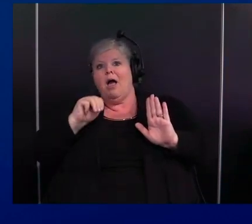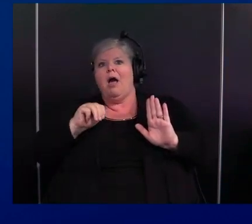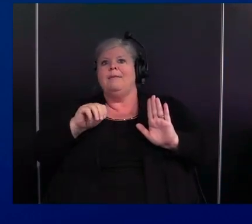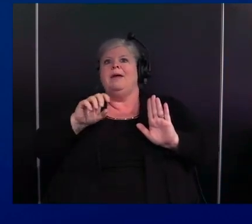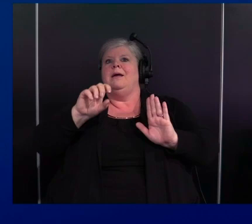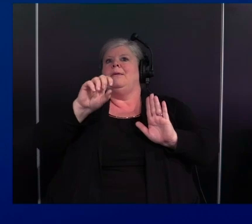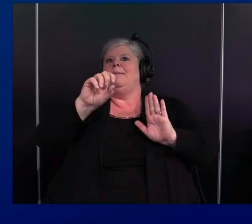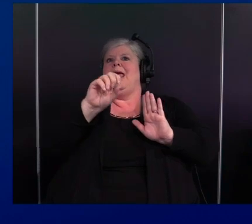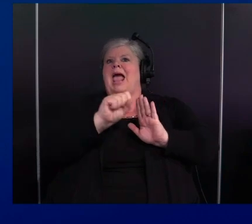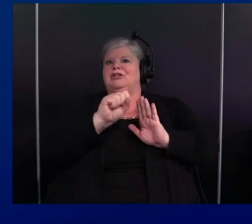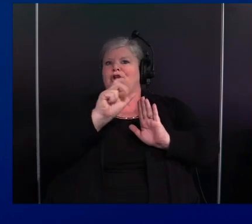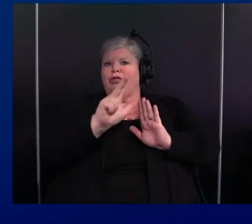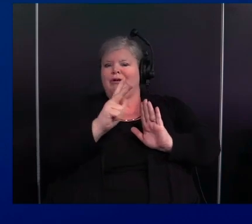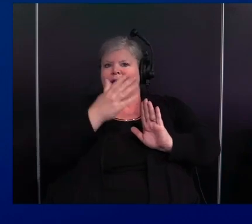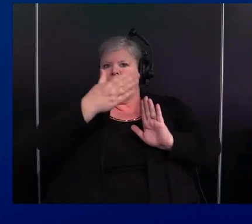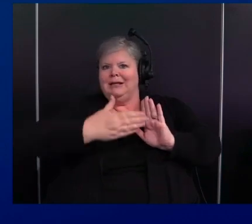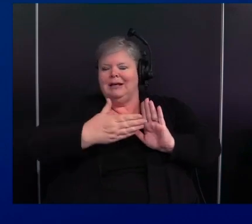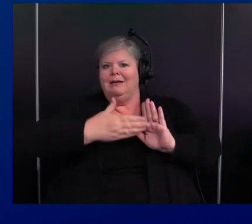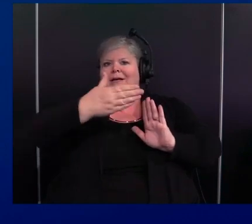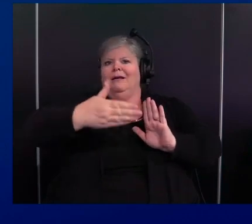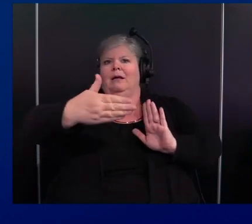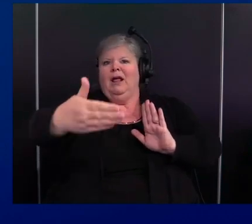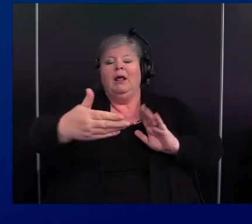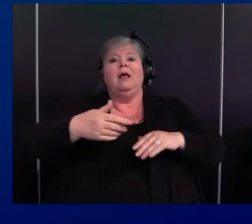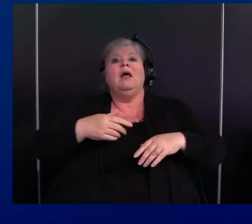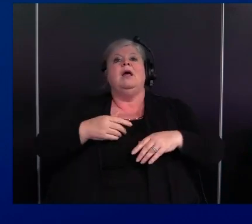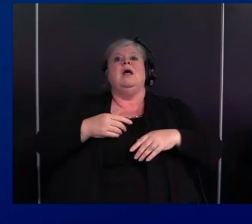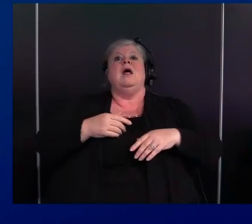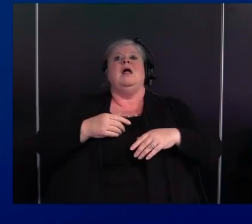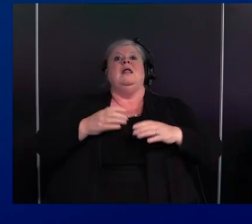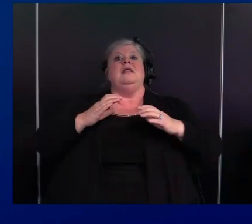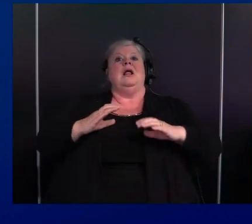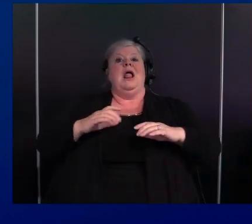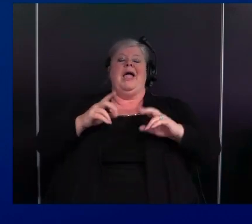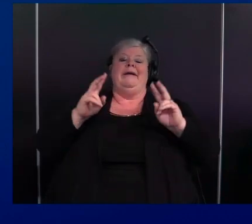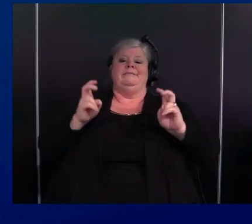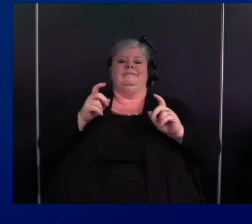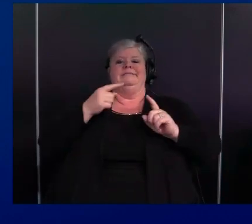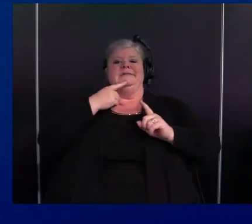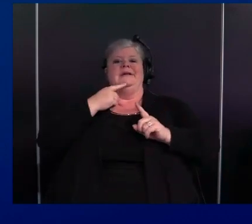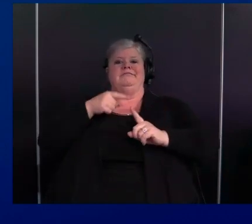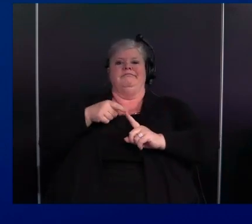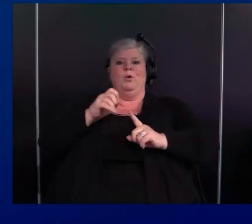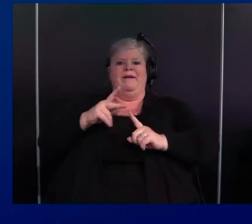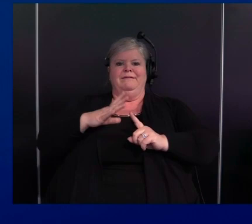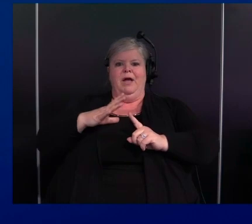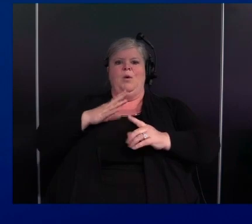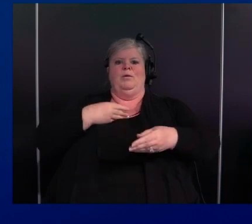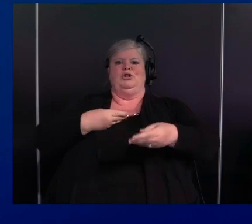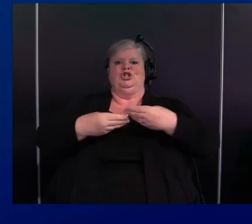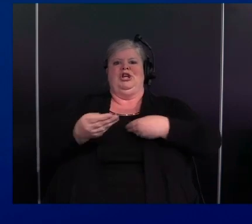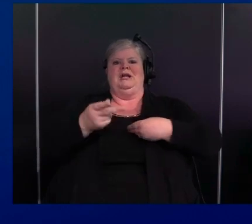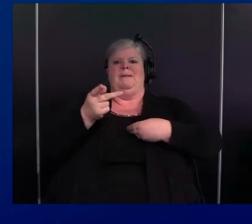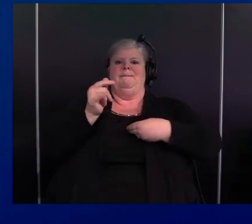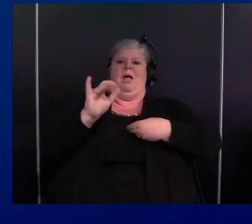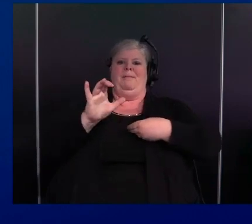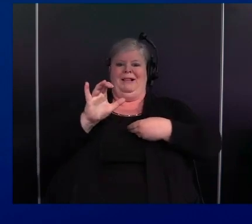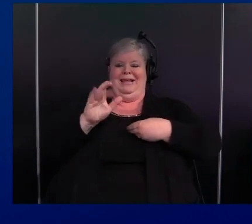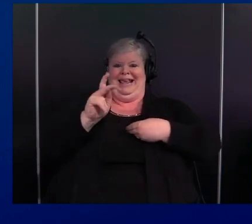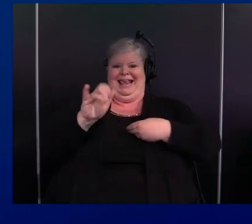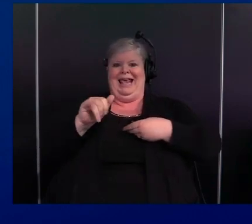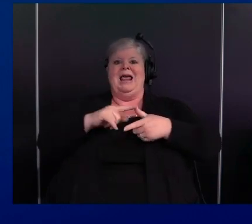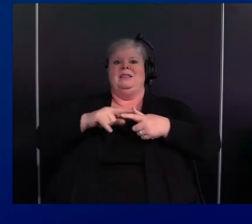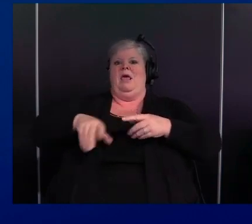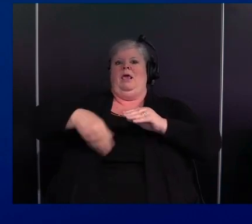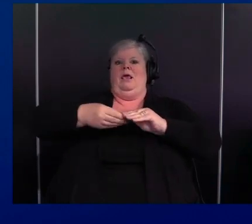that, or KMS, or whatever the service is. Right. And the client says, great, we're going to exchange public keys, and then we're going to use our private keys